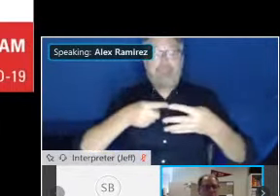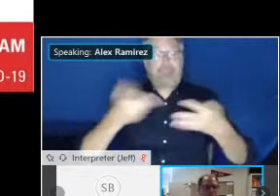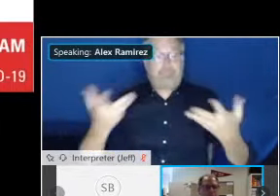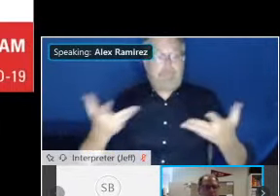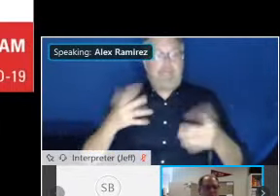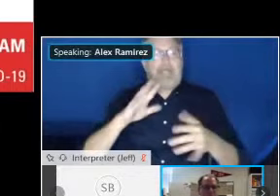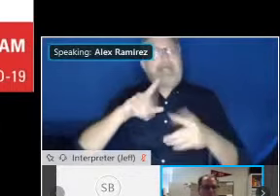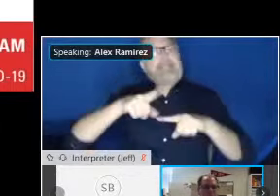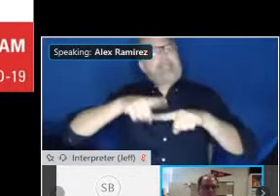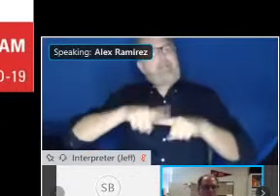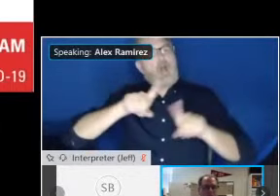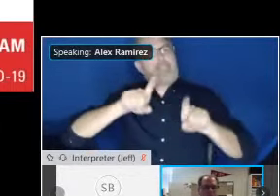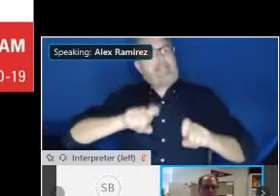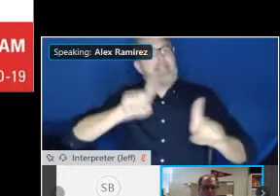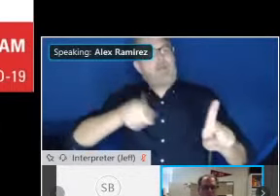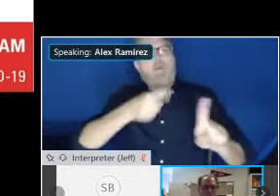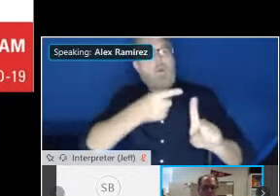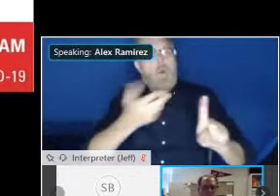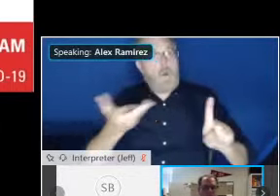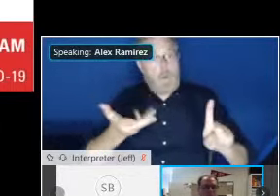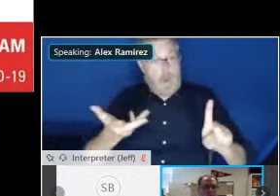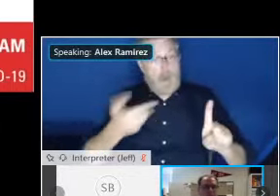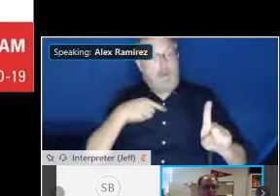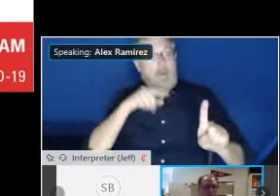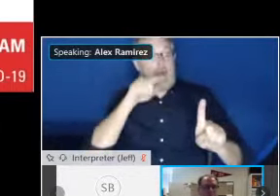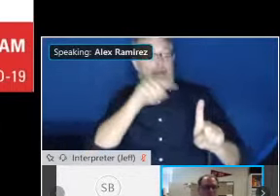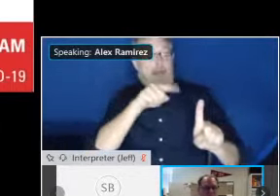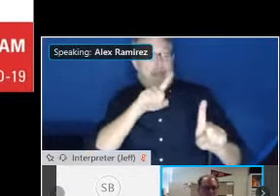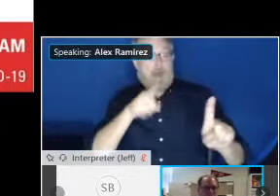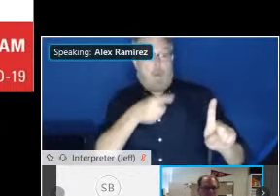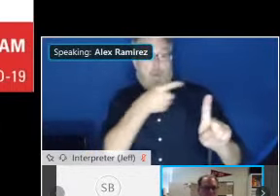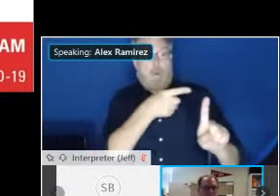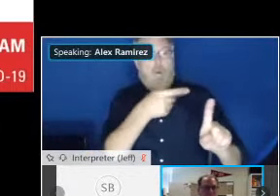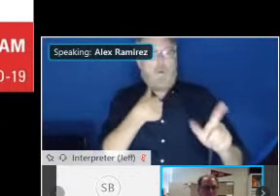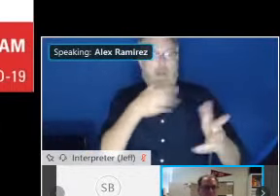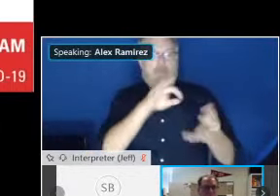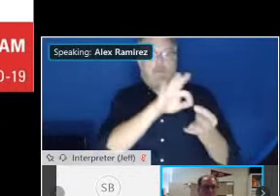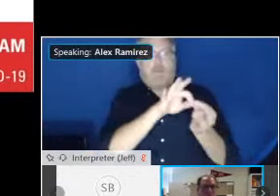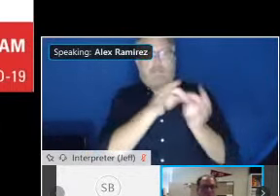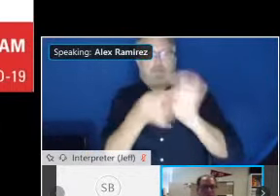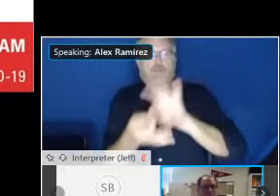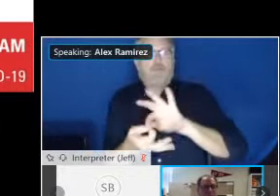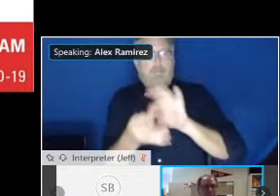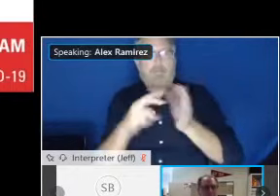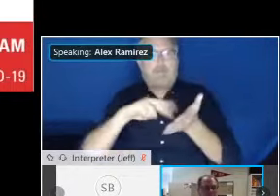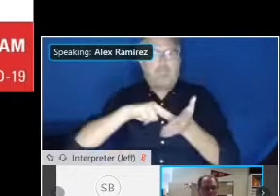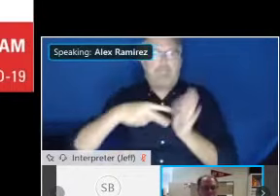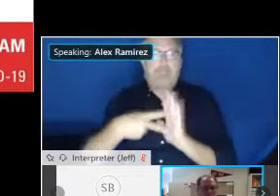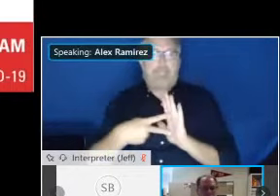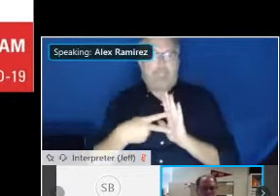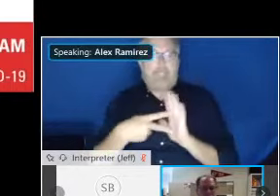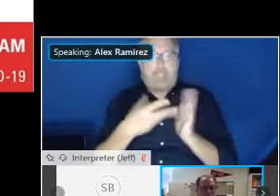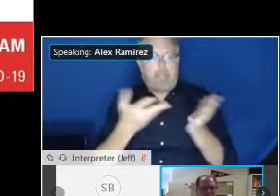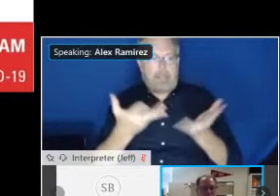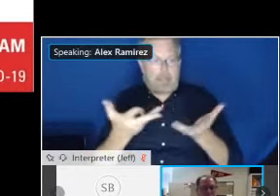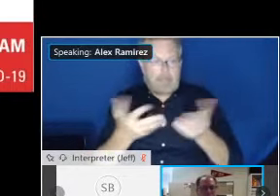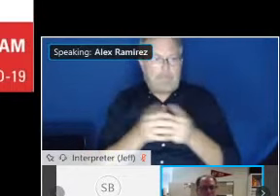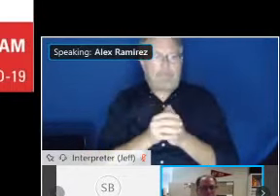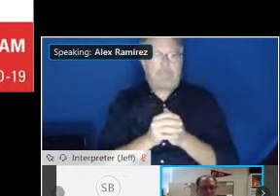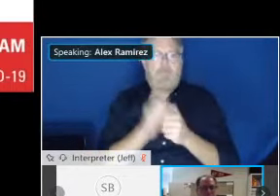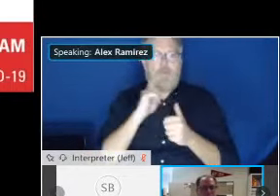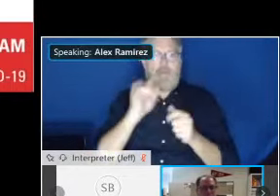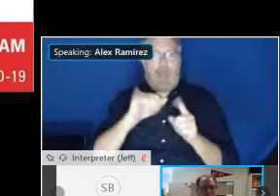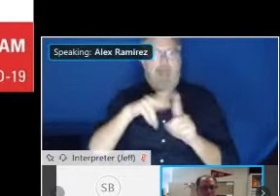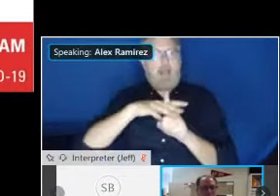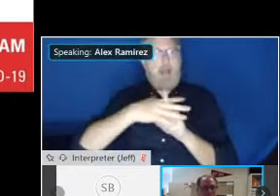the goal of testing. When we look at that goal of testing, we need to interpret that in that context.